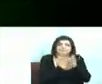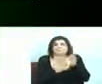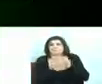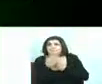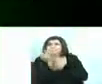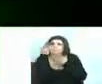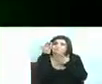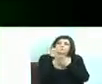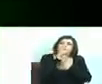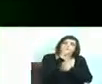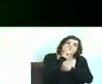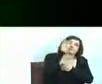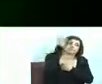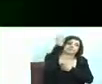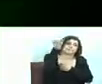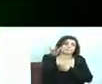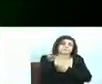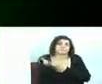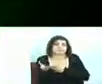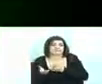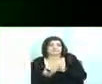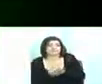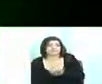restless. You are.